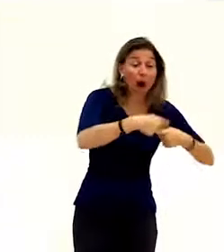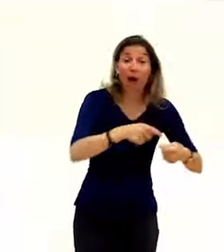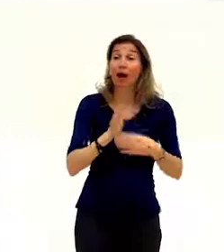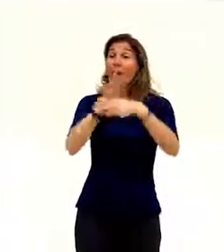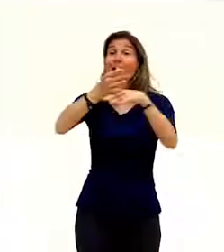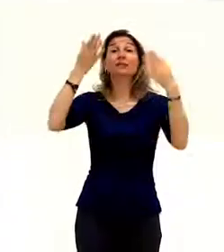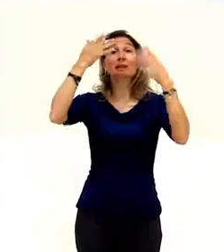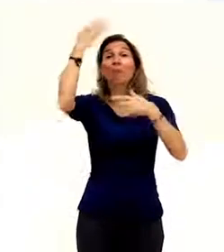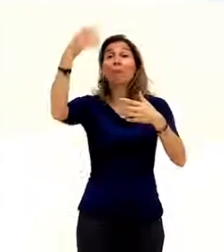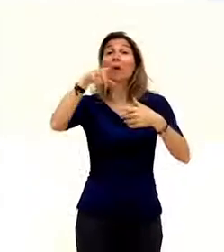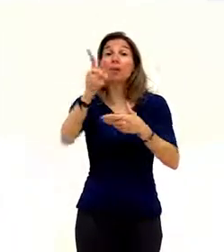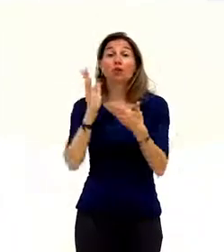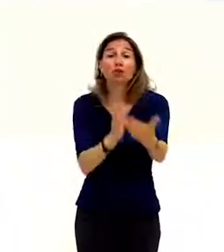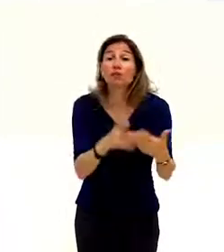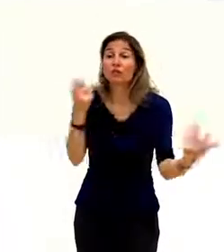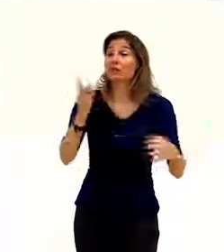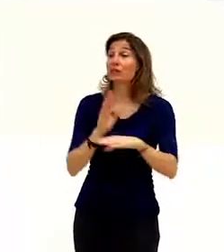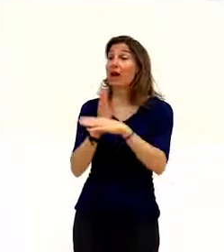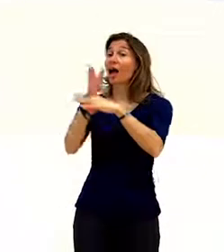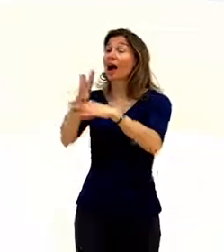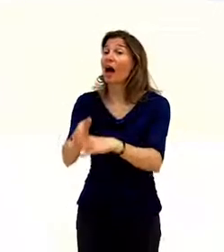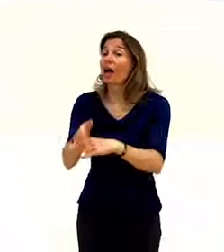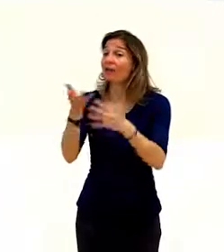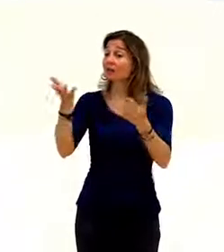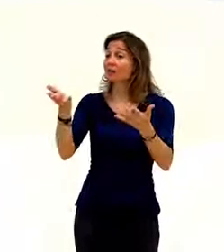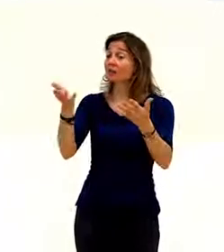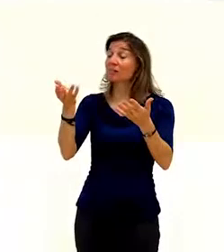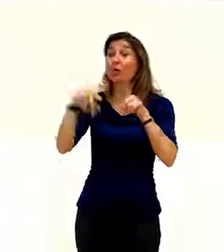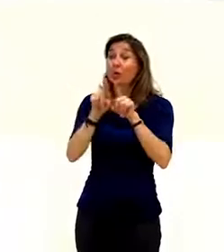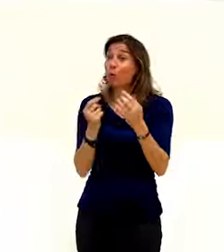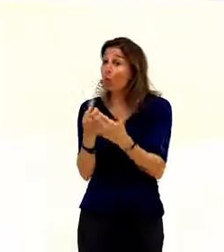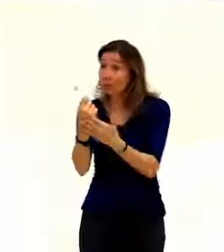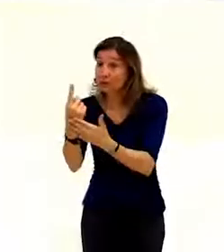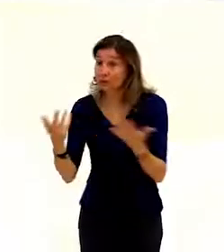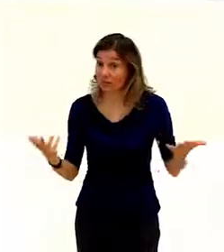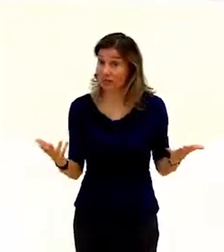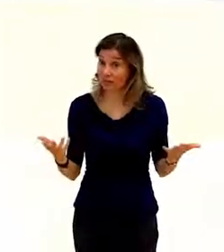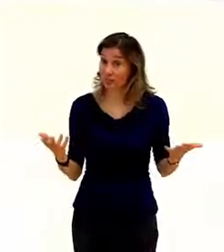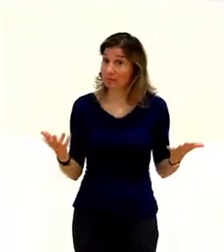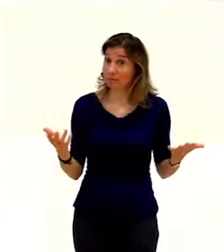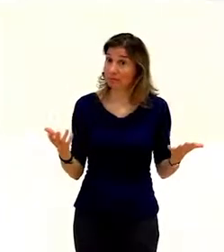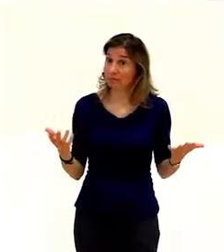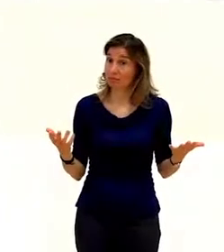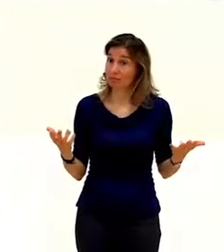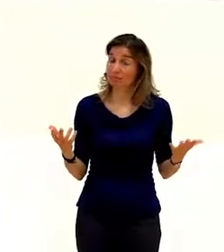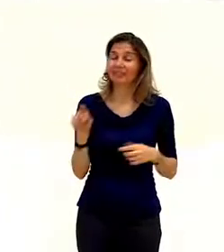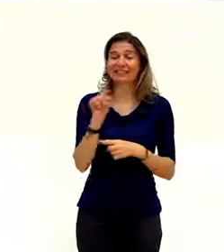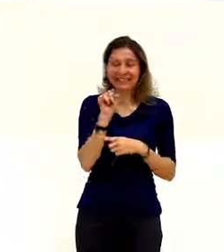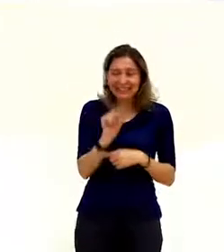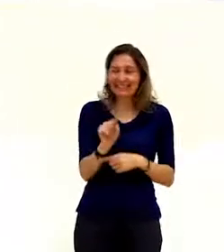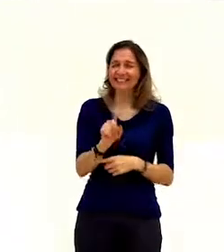public services, access to also opportunities. That is